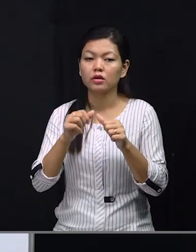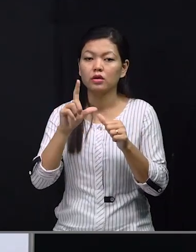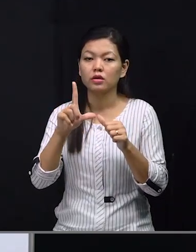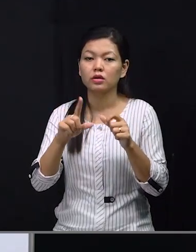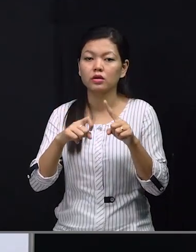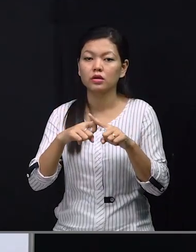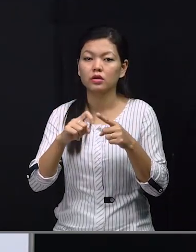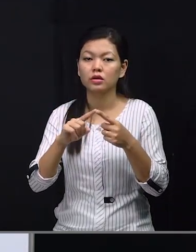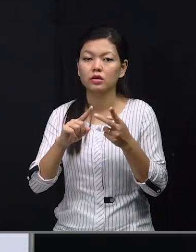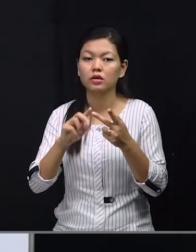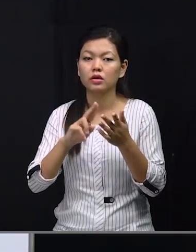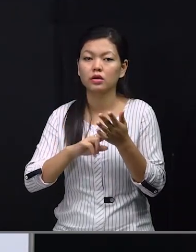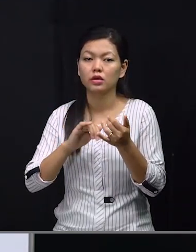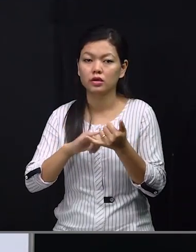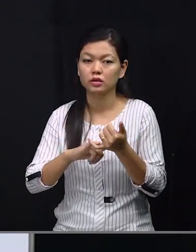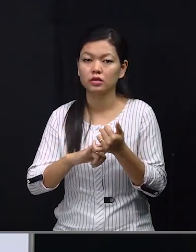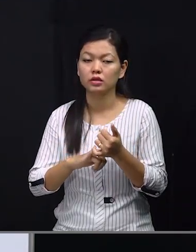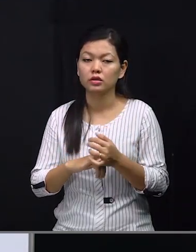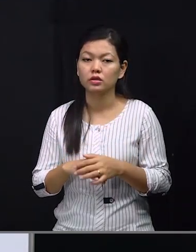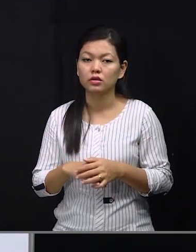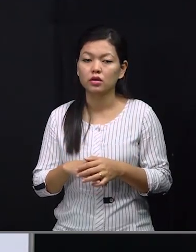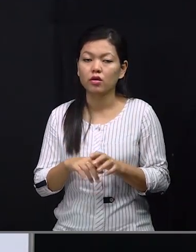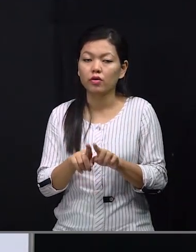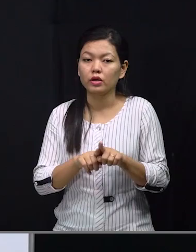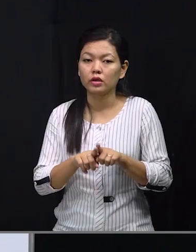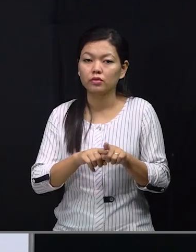suppose we have chloromethane, then